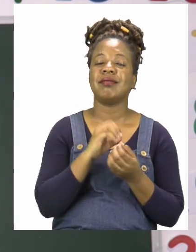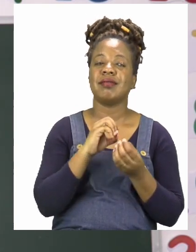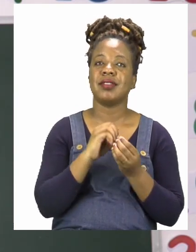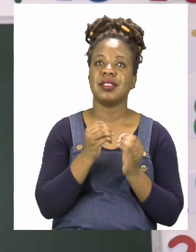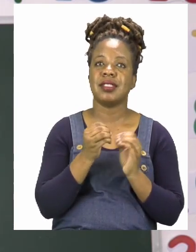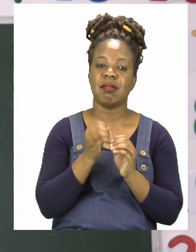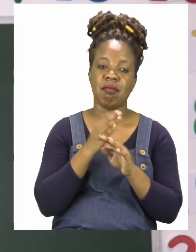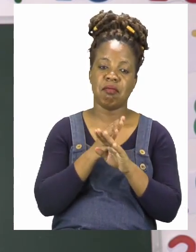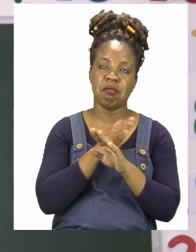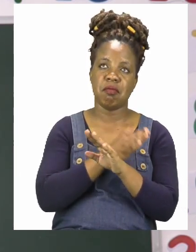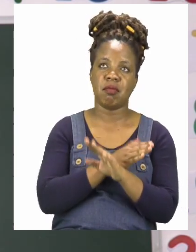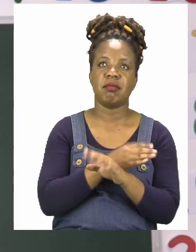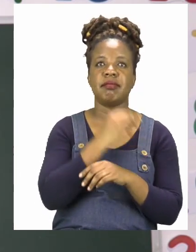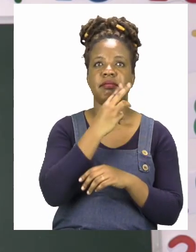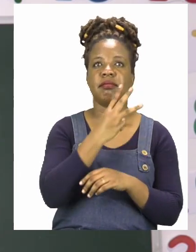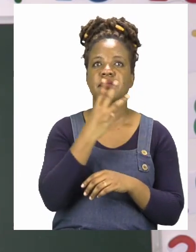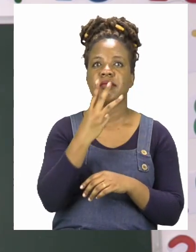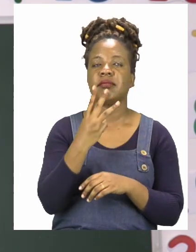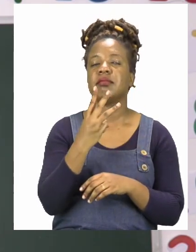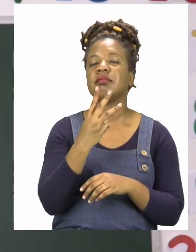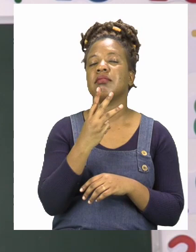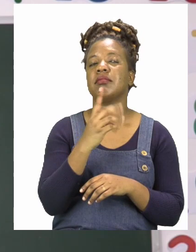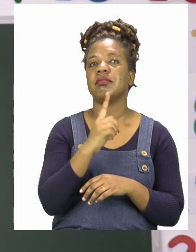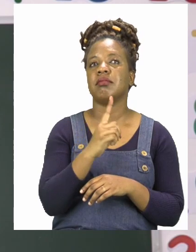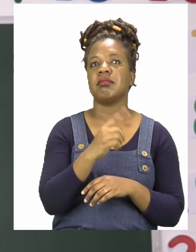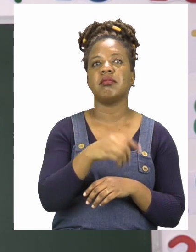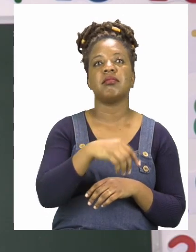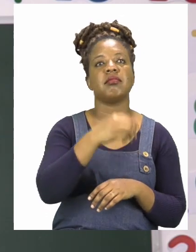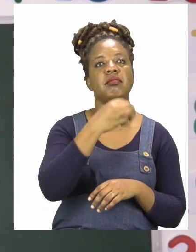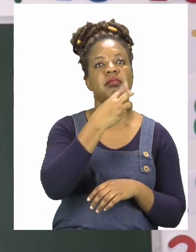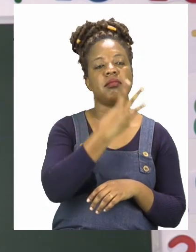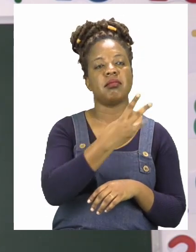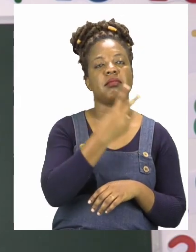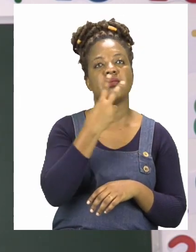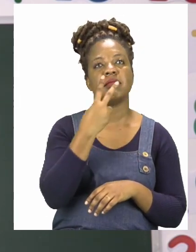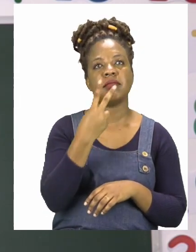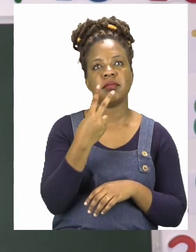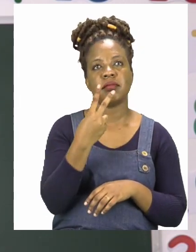for, and that one is 32.